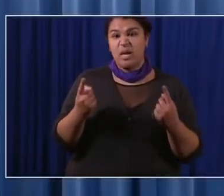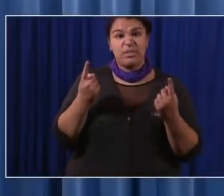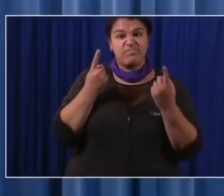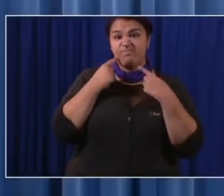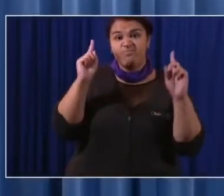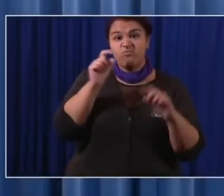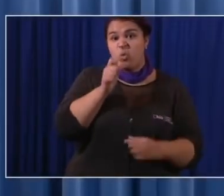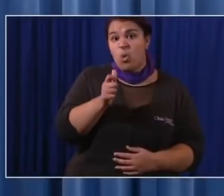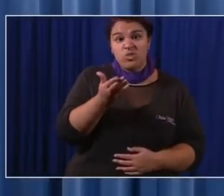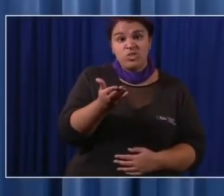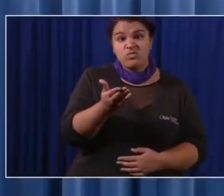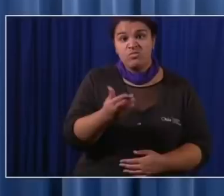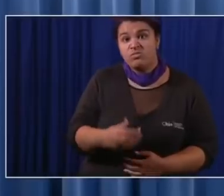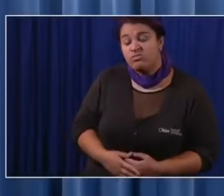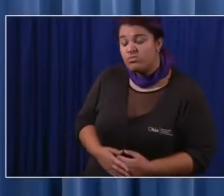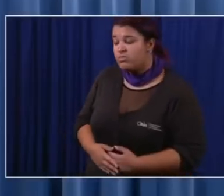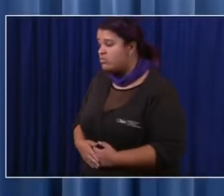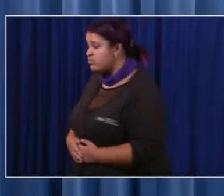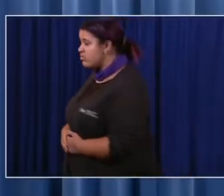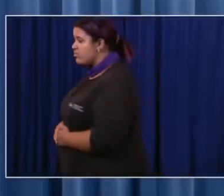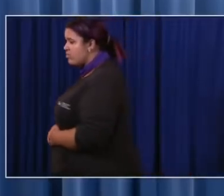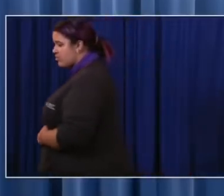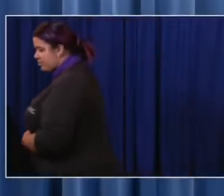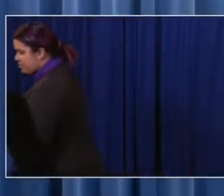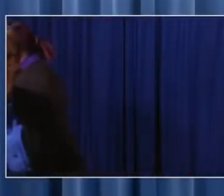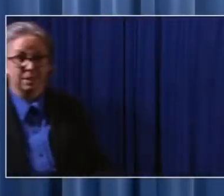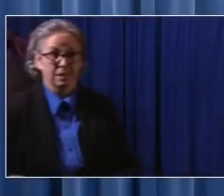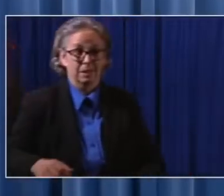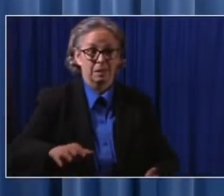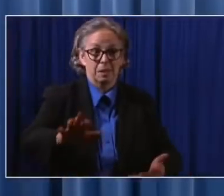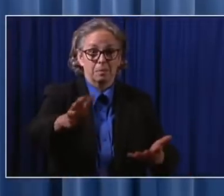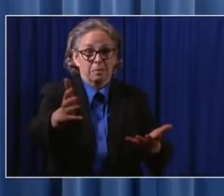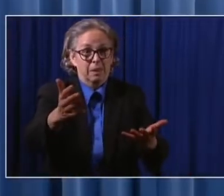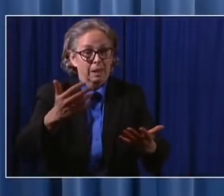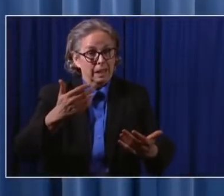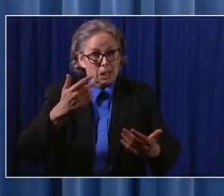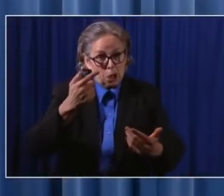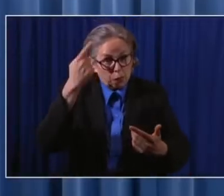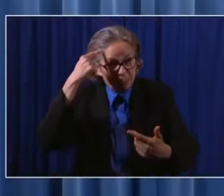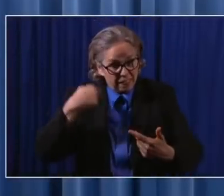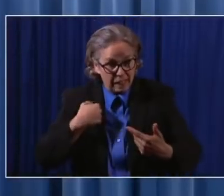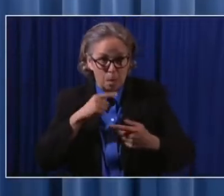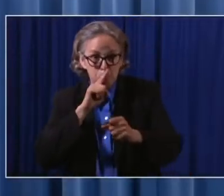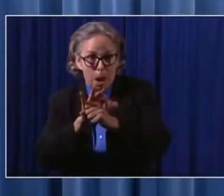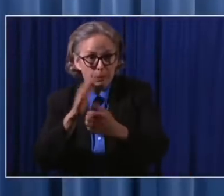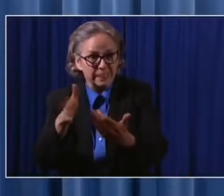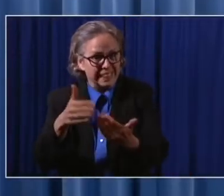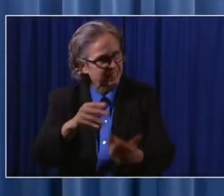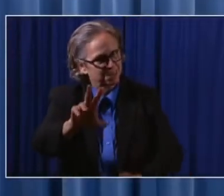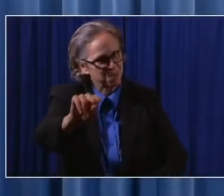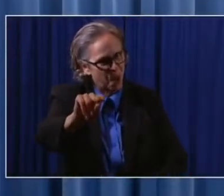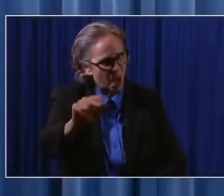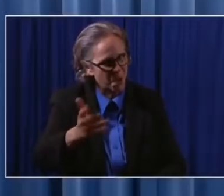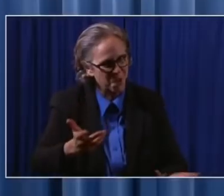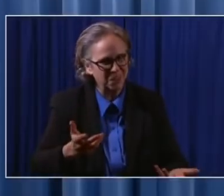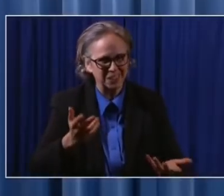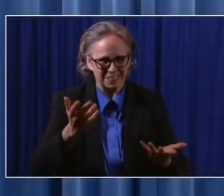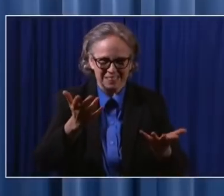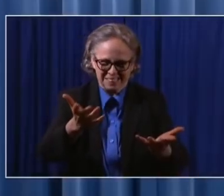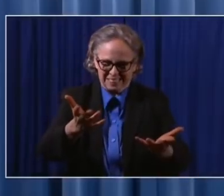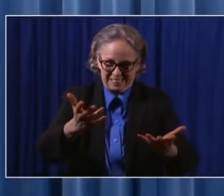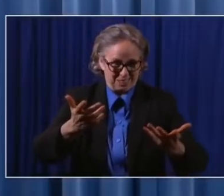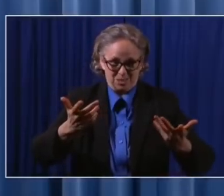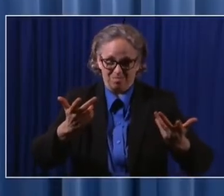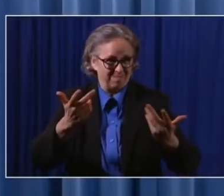No one said this is going to be easy. This is not going to be easy. We have congregate living